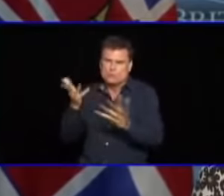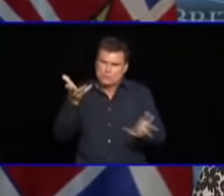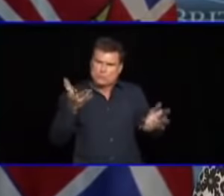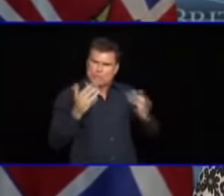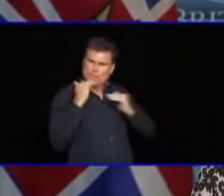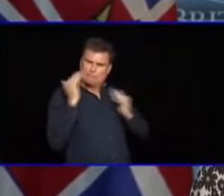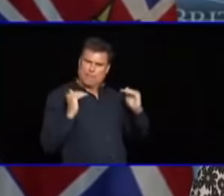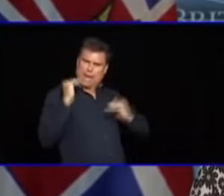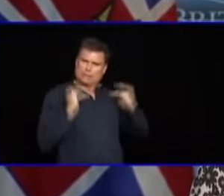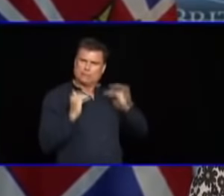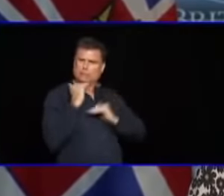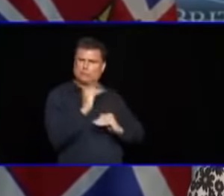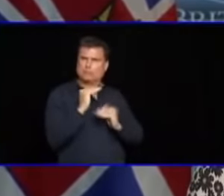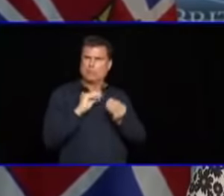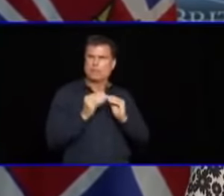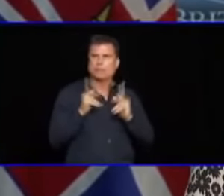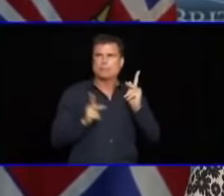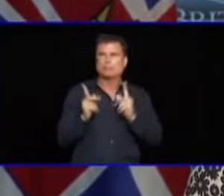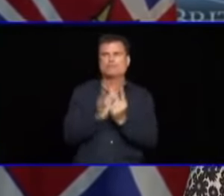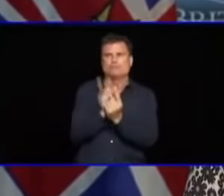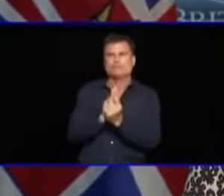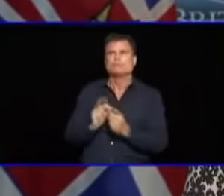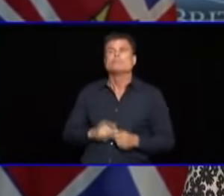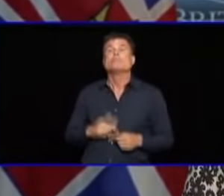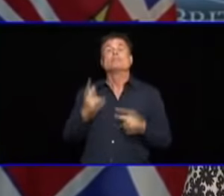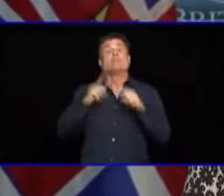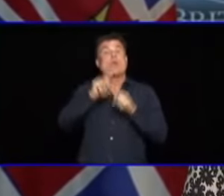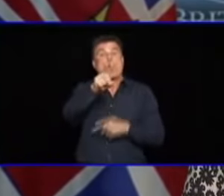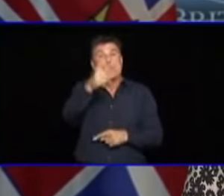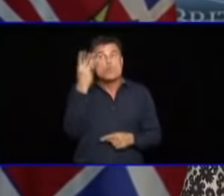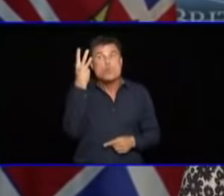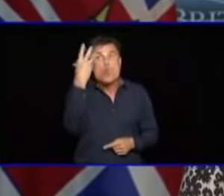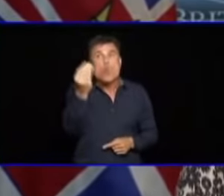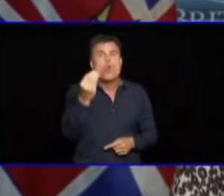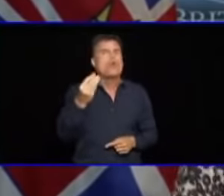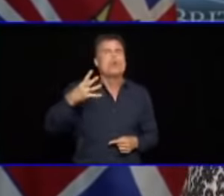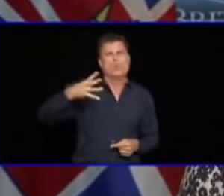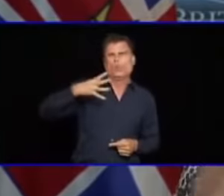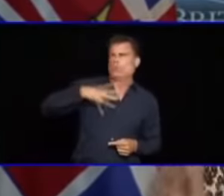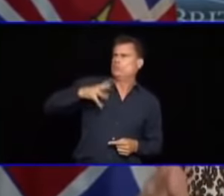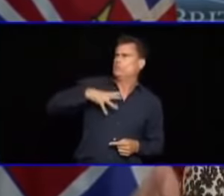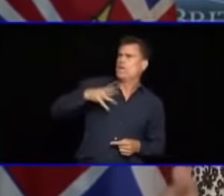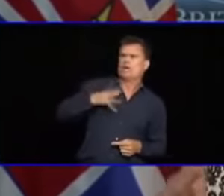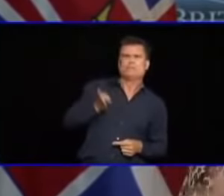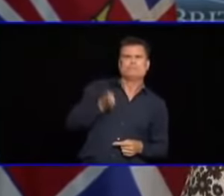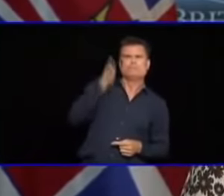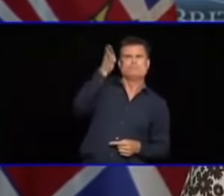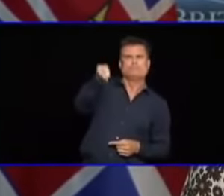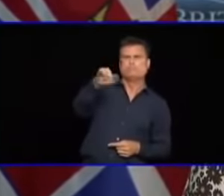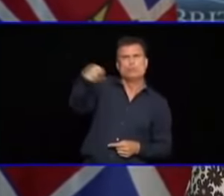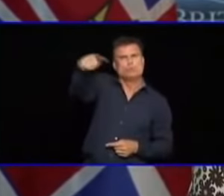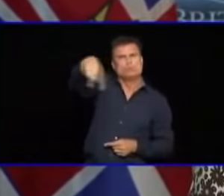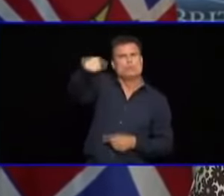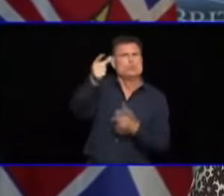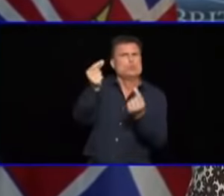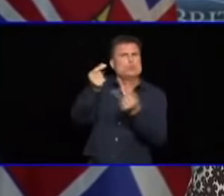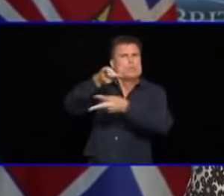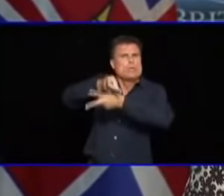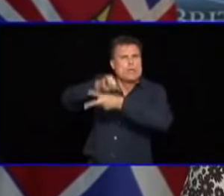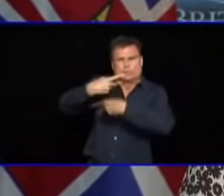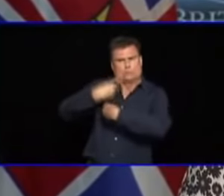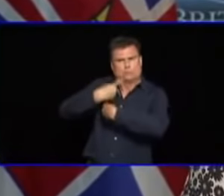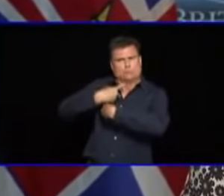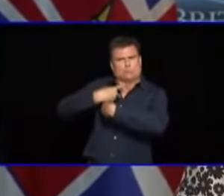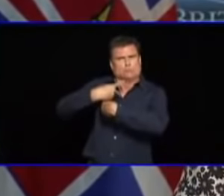different precautions based on our risks and our personal circumstances. That's why we have this concept of a COVID-19 safety